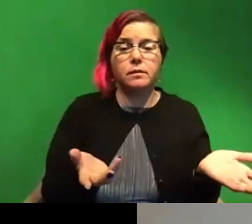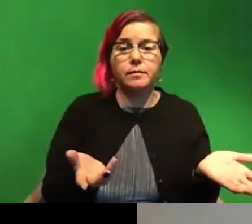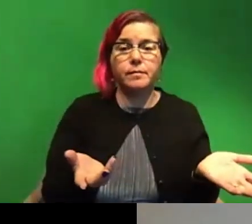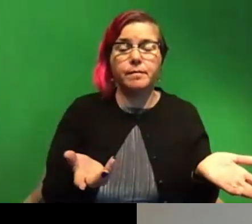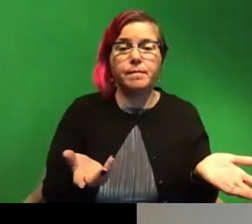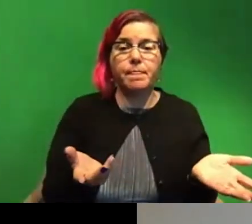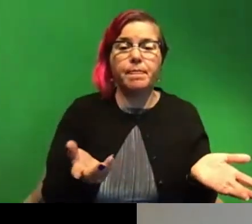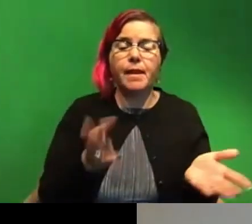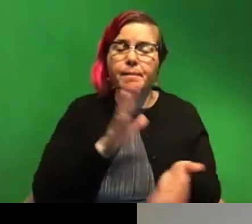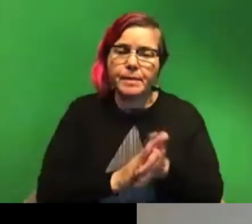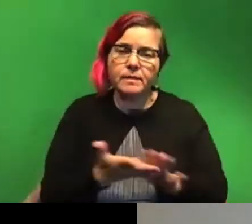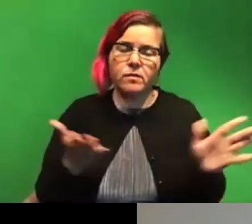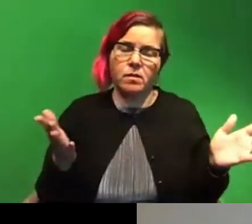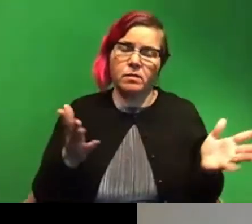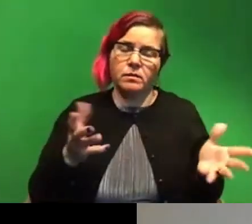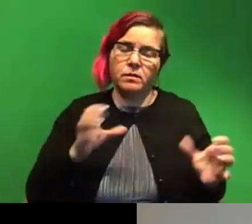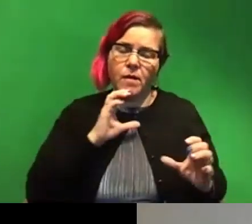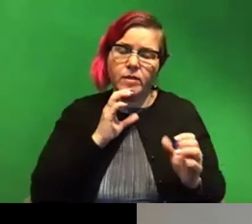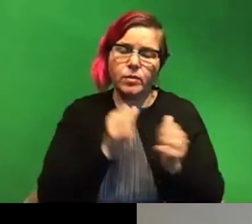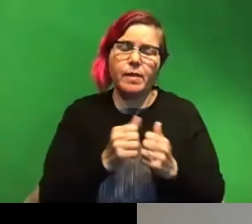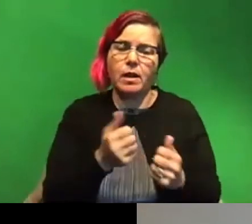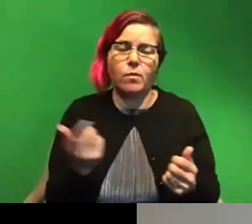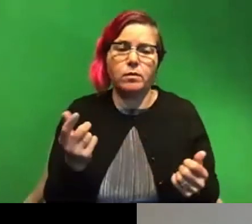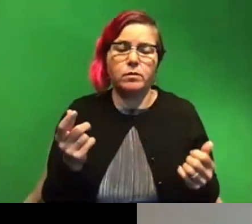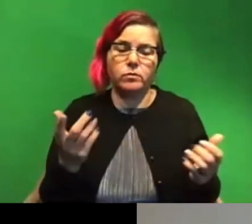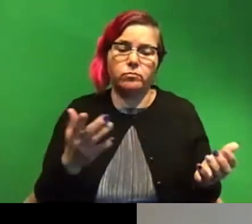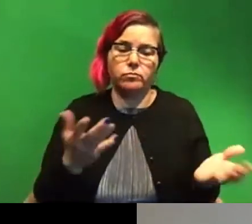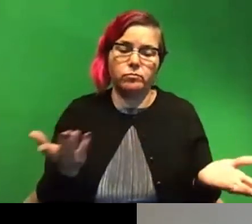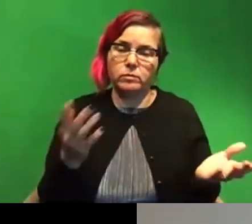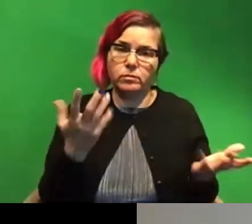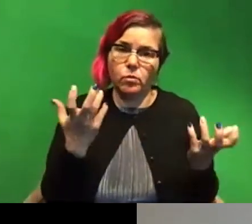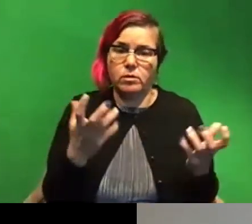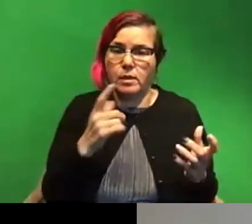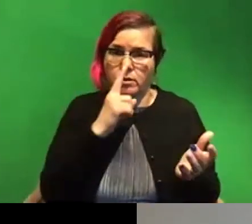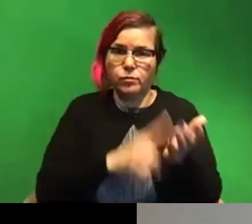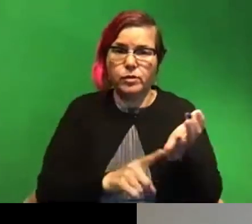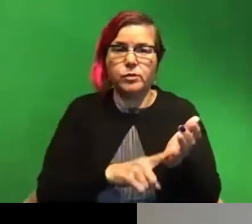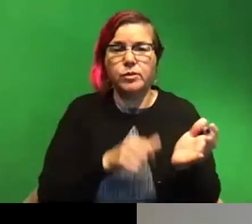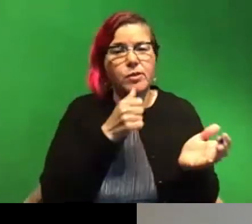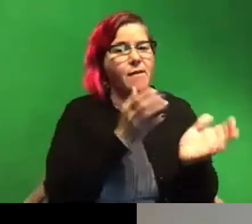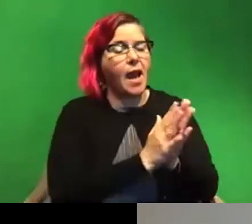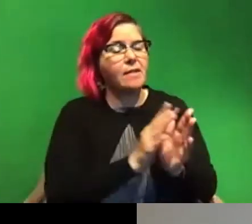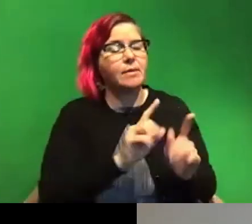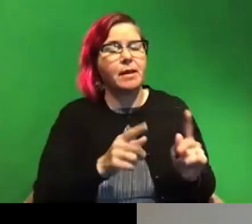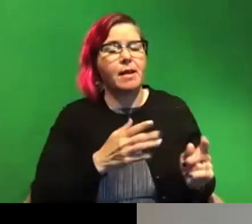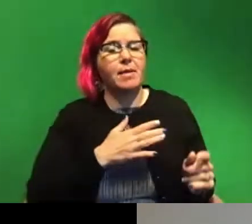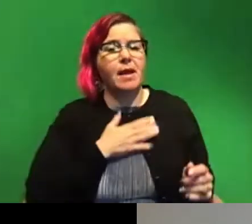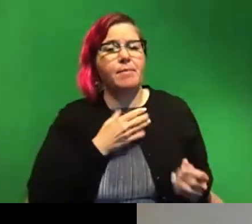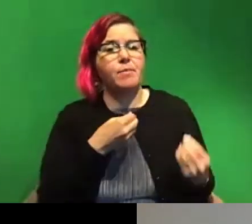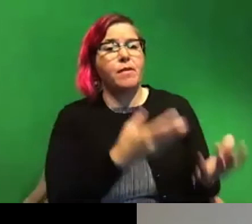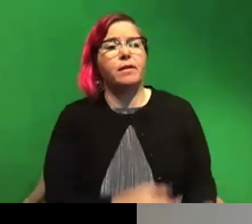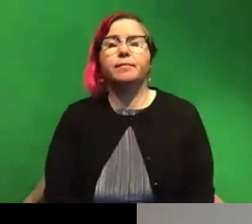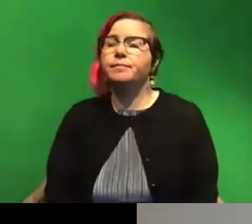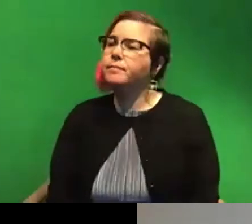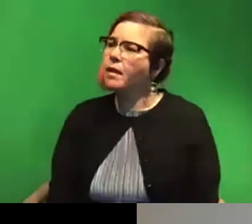very peaceful conversations with anyone who needs a resource. So you didn't have to ask me that, but I'm happy to provide it. That's really